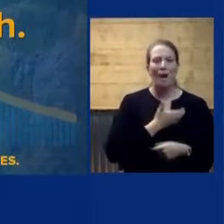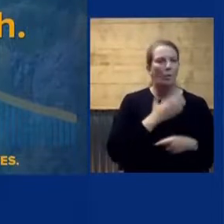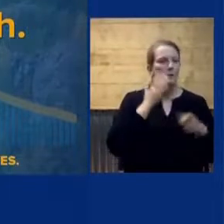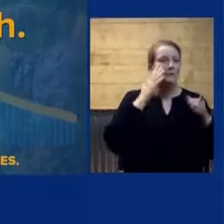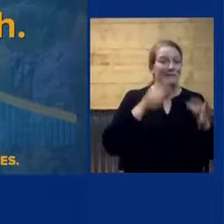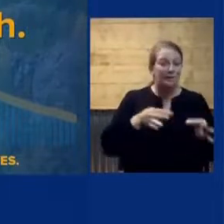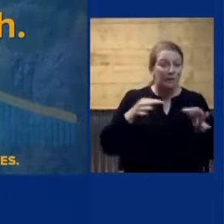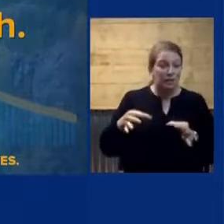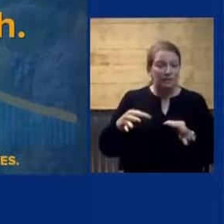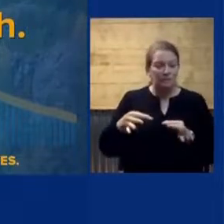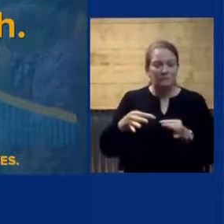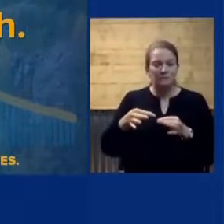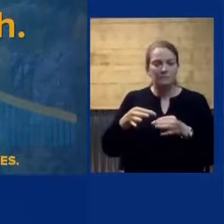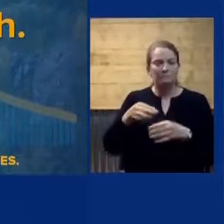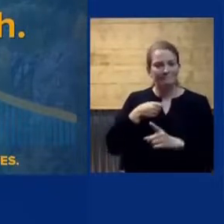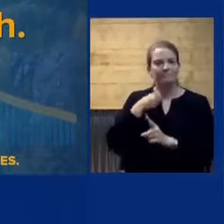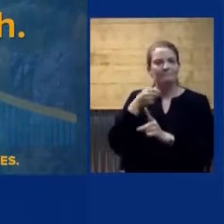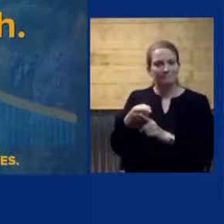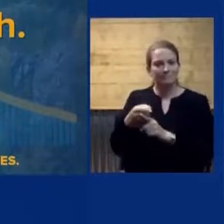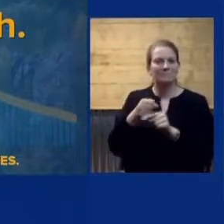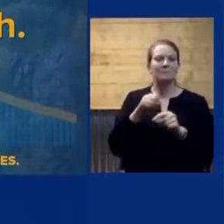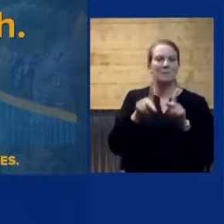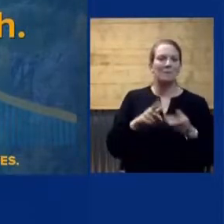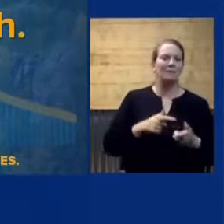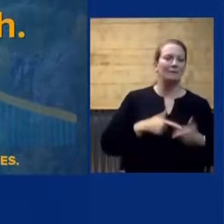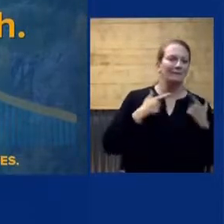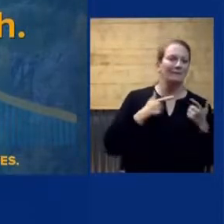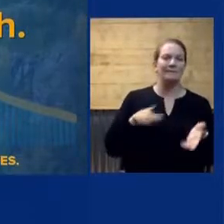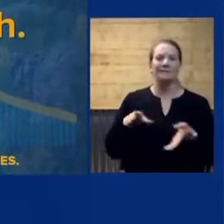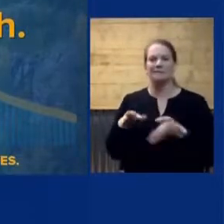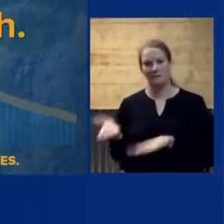many people live and how many people die.